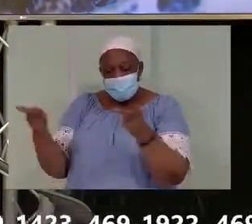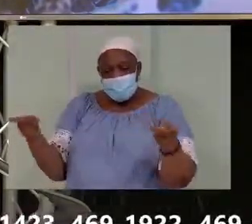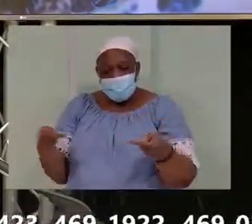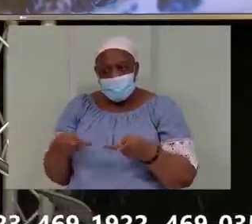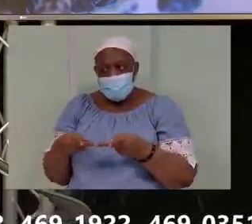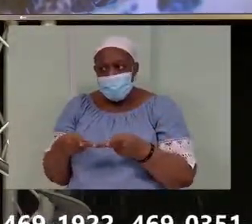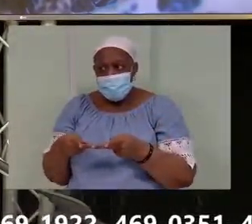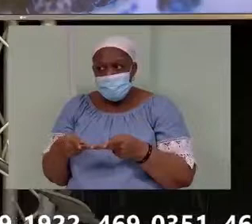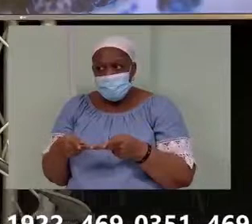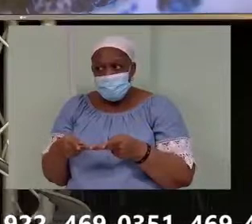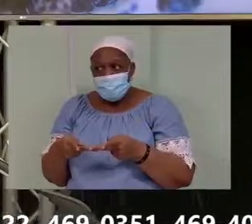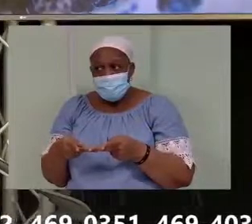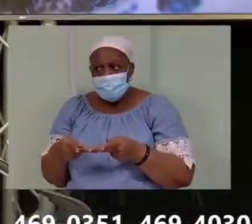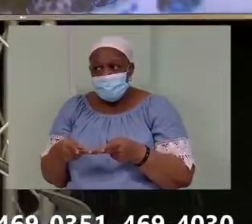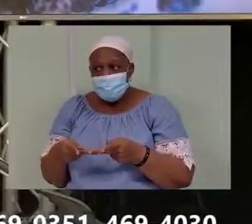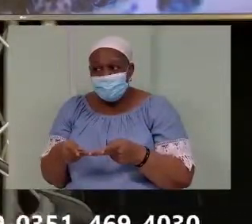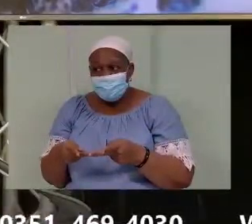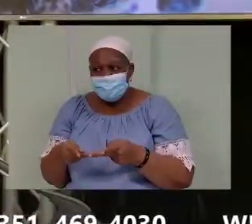Good.